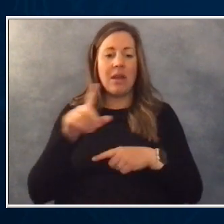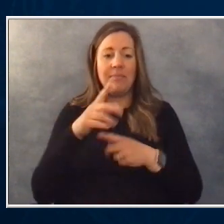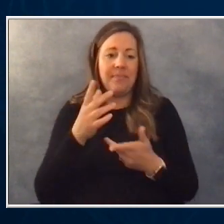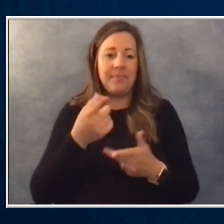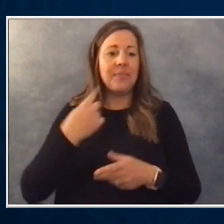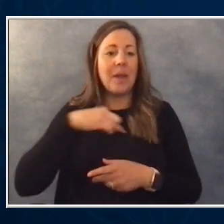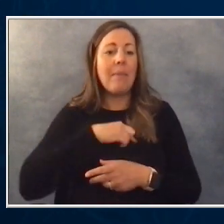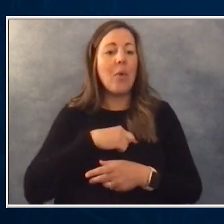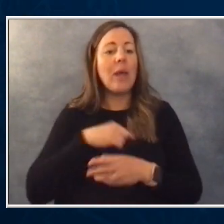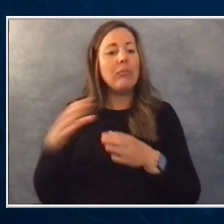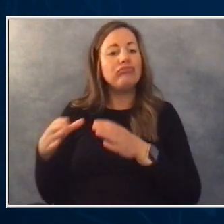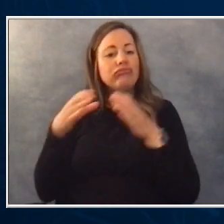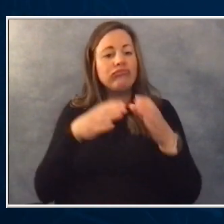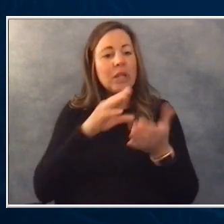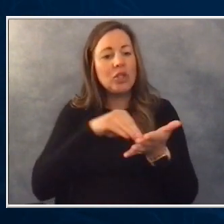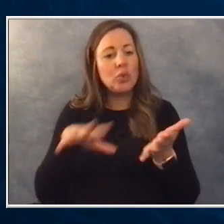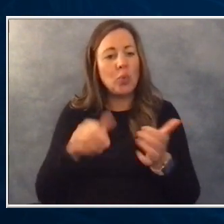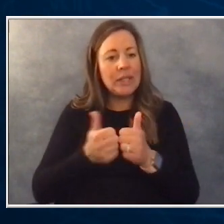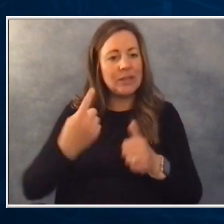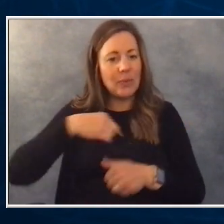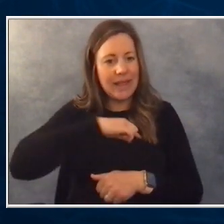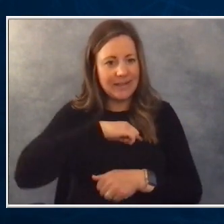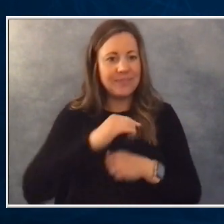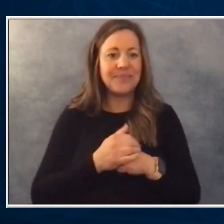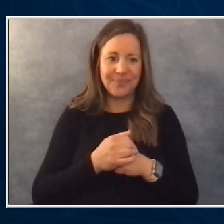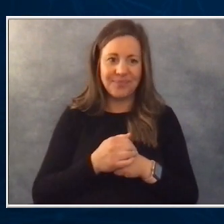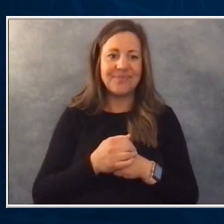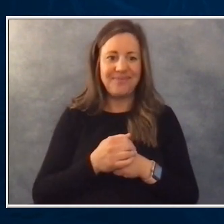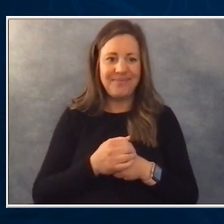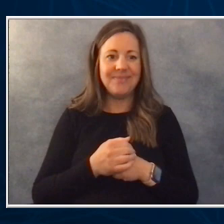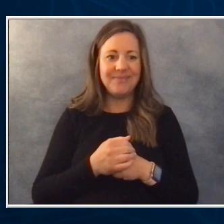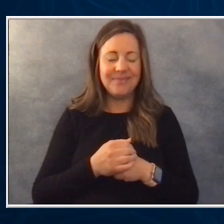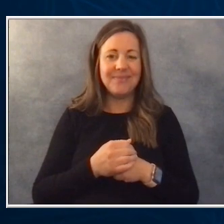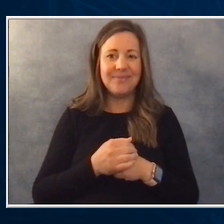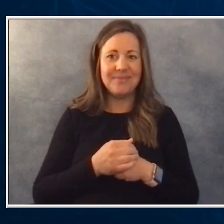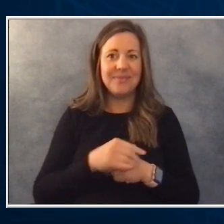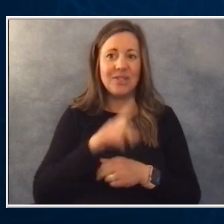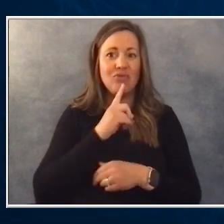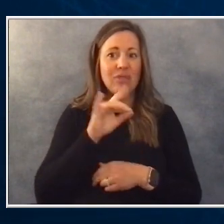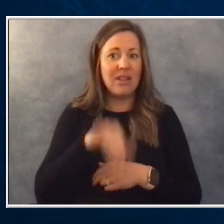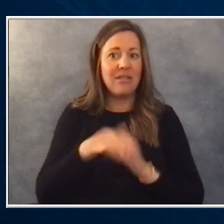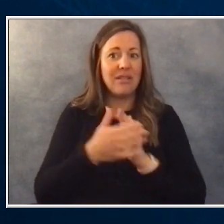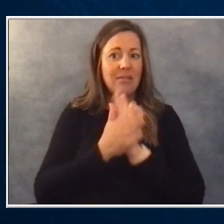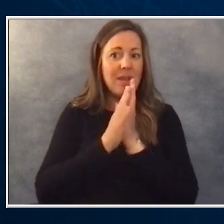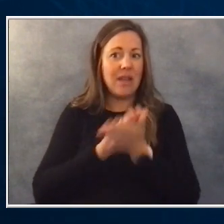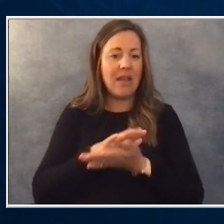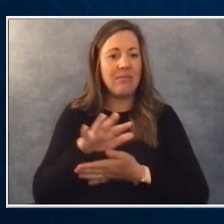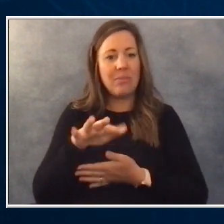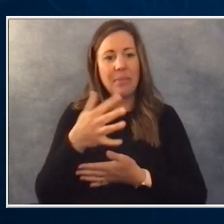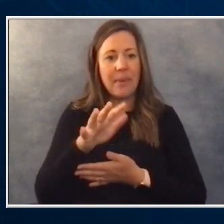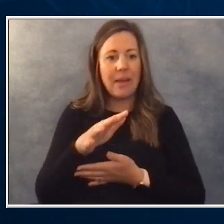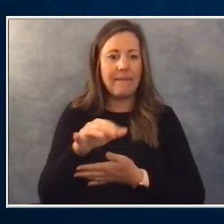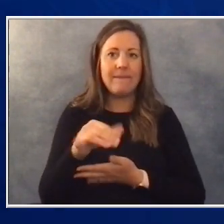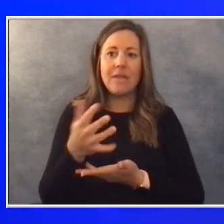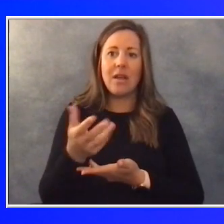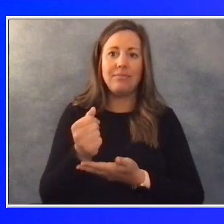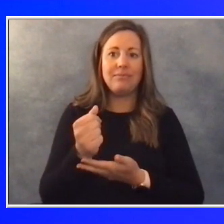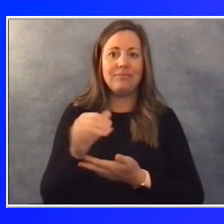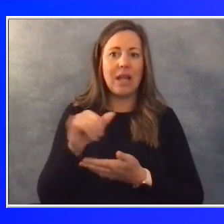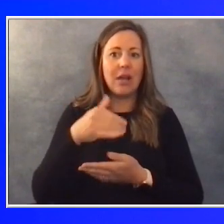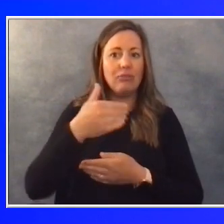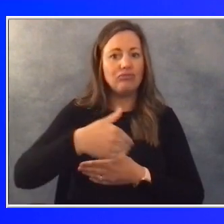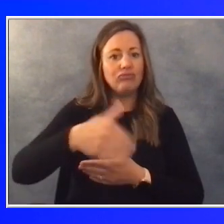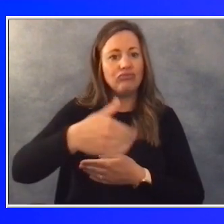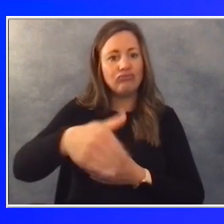students, and so that turned into a recurring. And we changed it from a